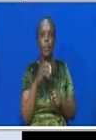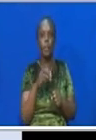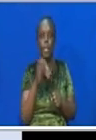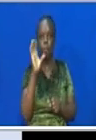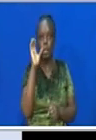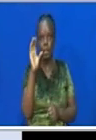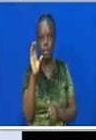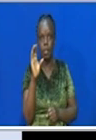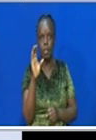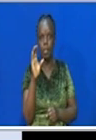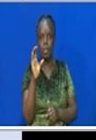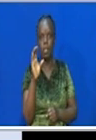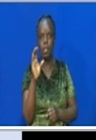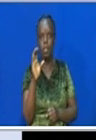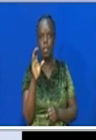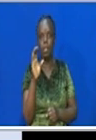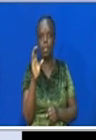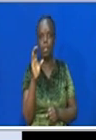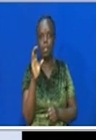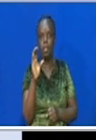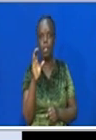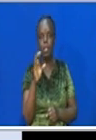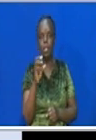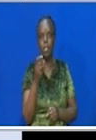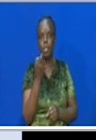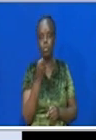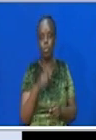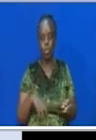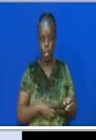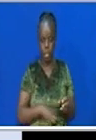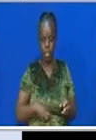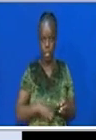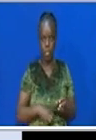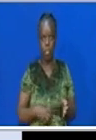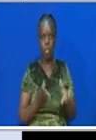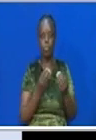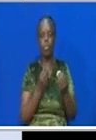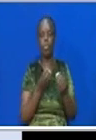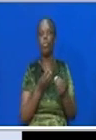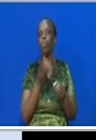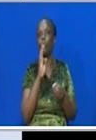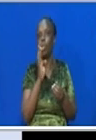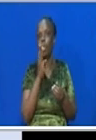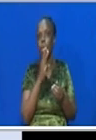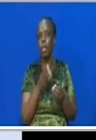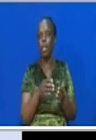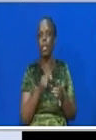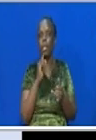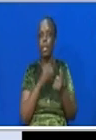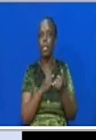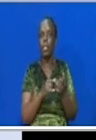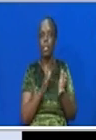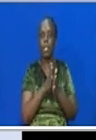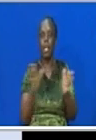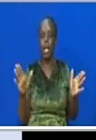Organ C, small intestines, absorbs water. And lastly, we have the